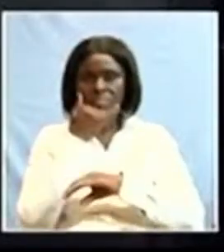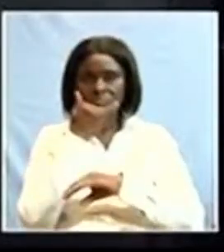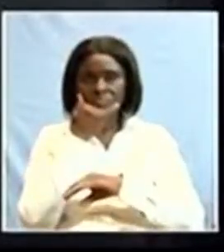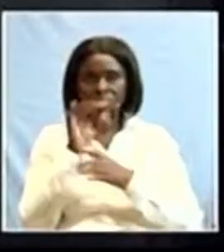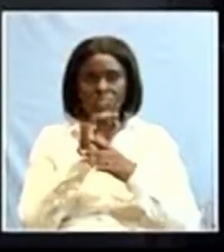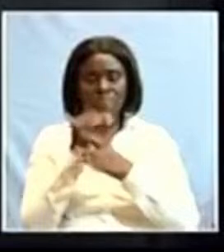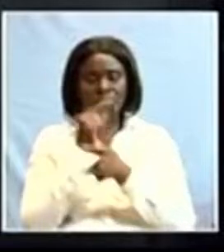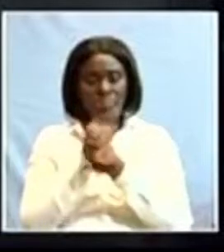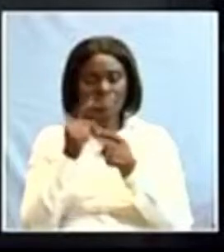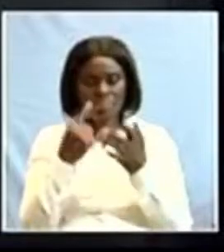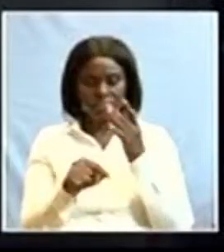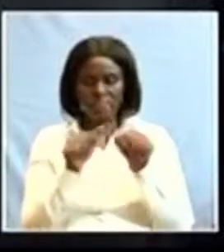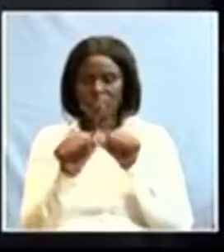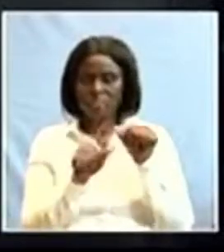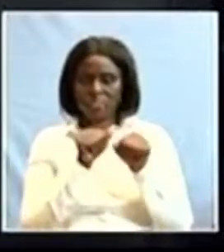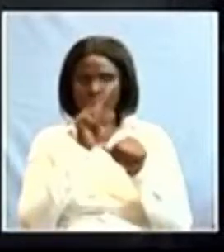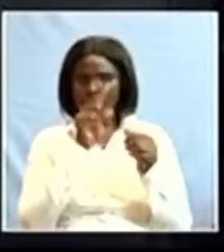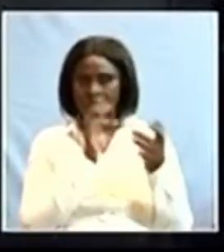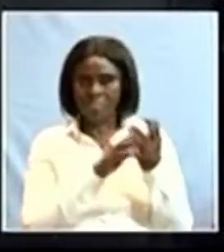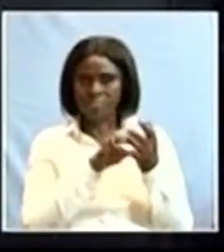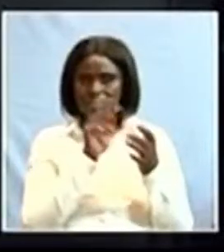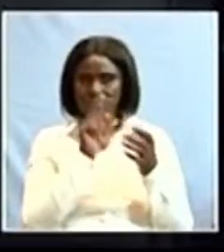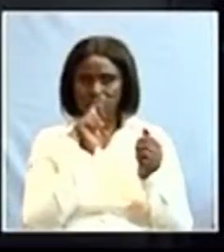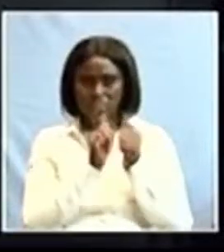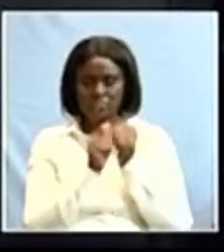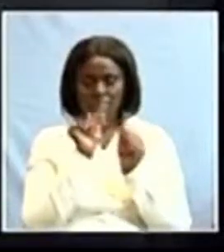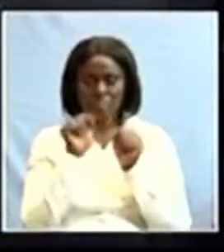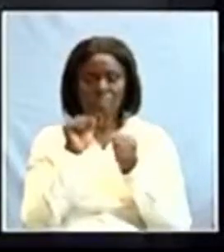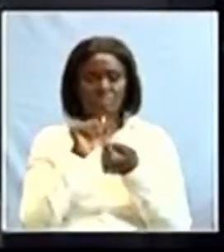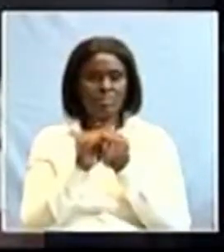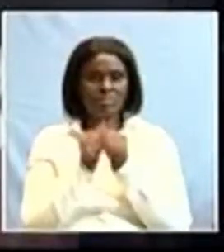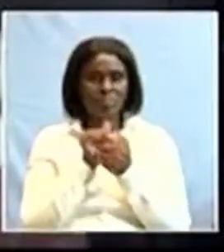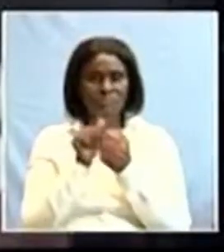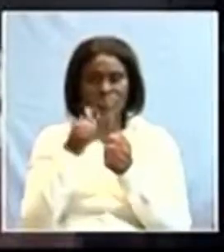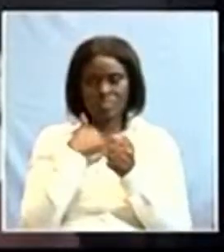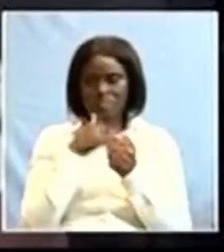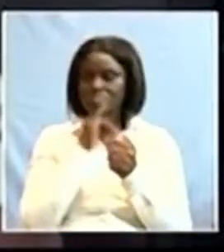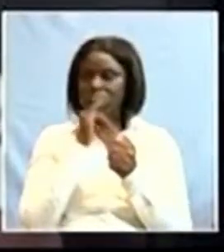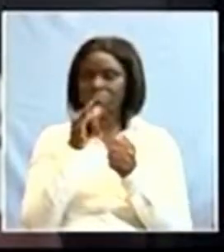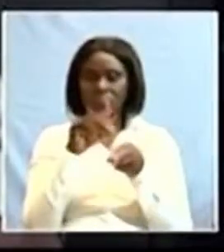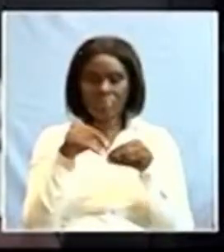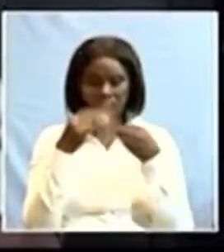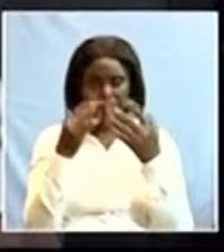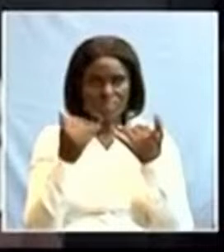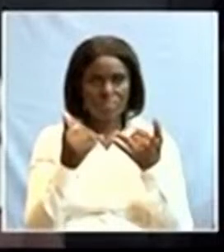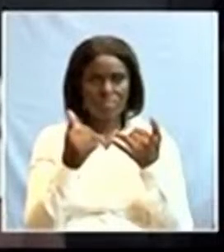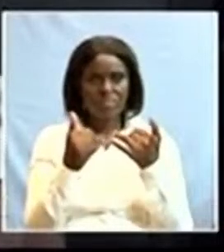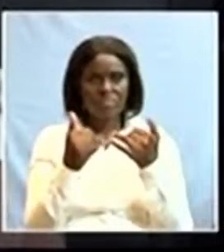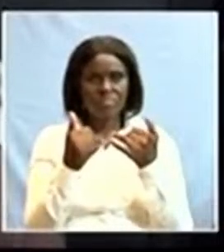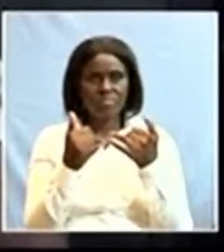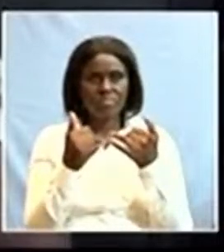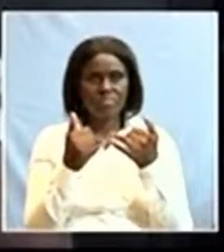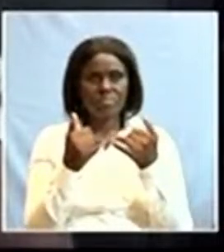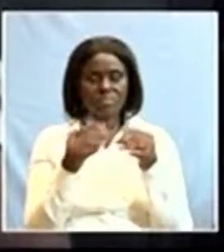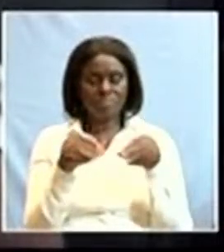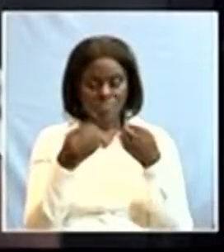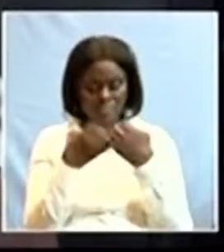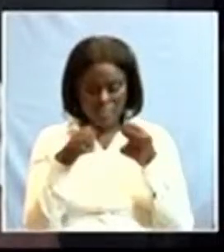just about 2,000 kwacha, that wouldn't be a problem. You have not even provided